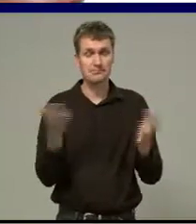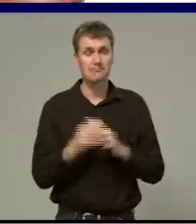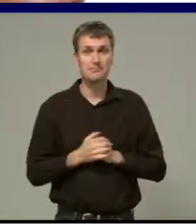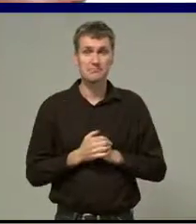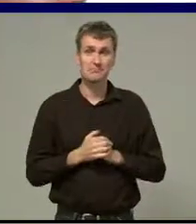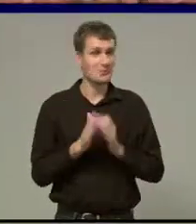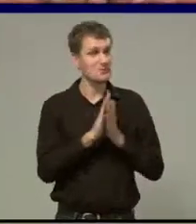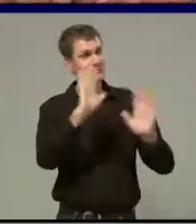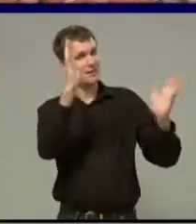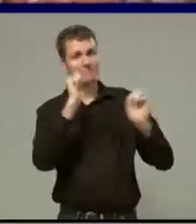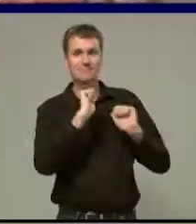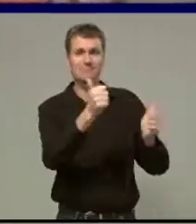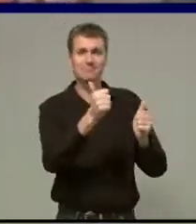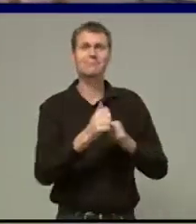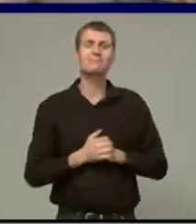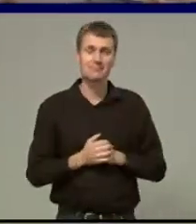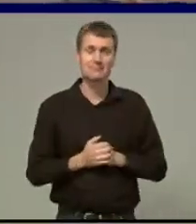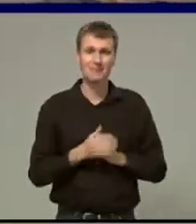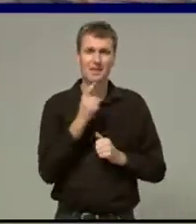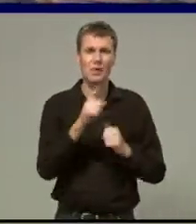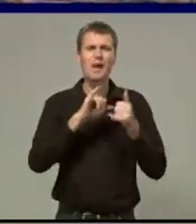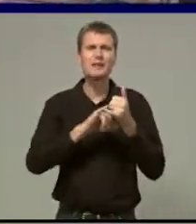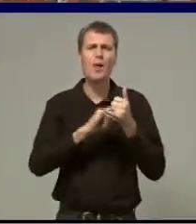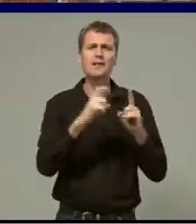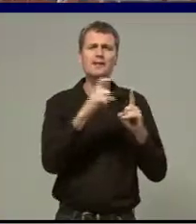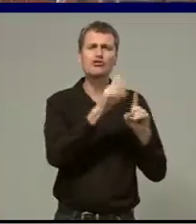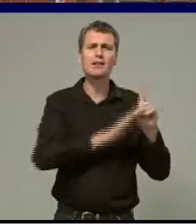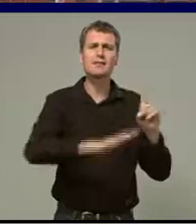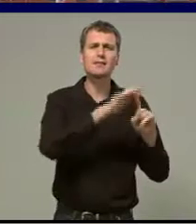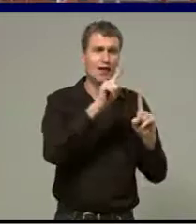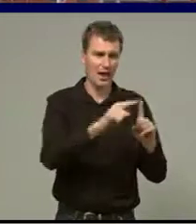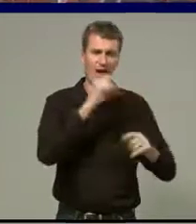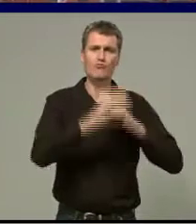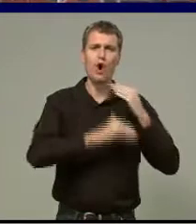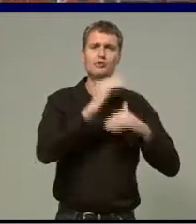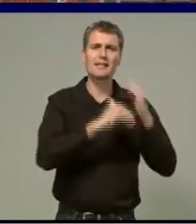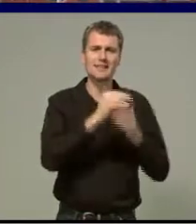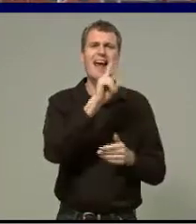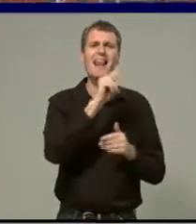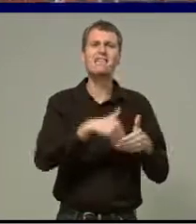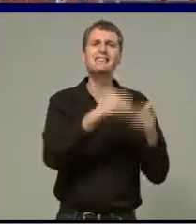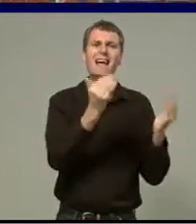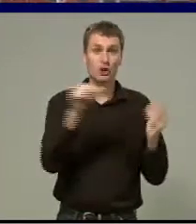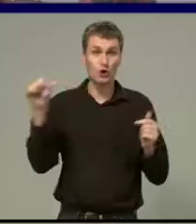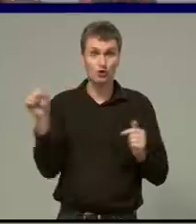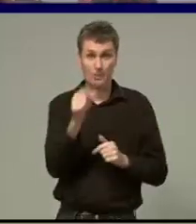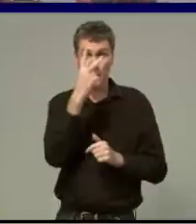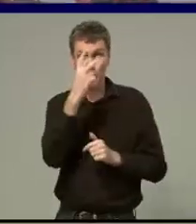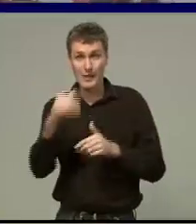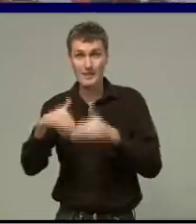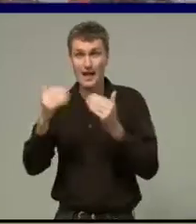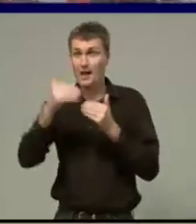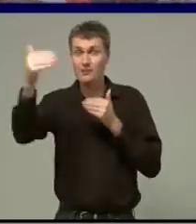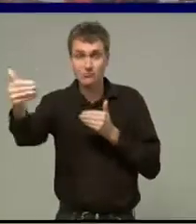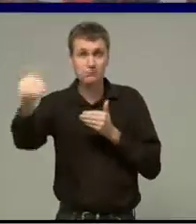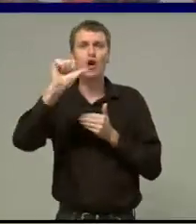big plus for the team. The Selwyn district is processing their consents within 11 days, 9 days shorter than the required 20-day